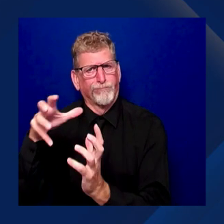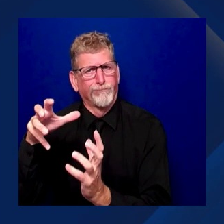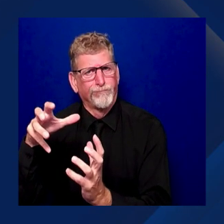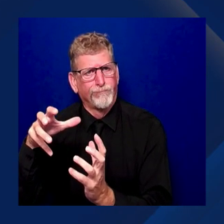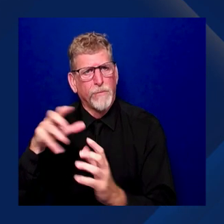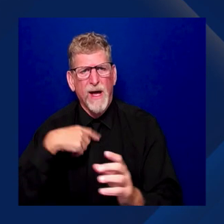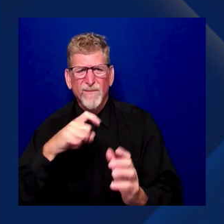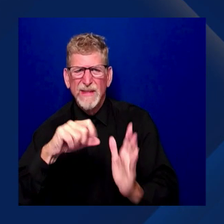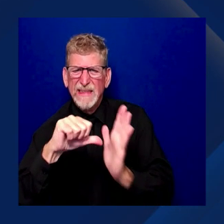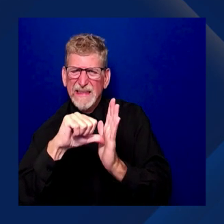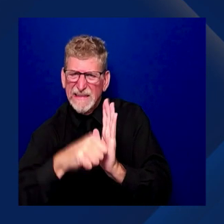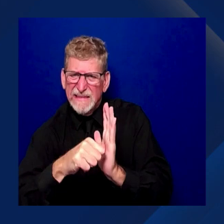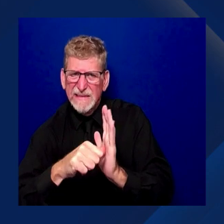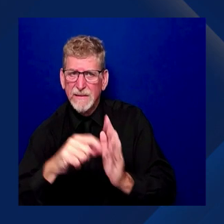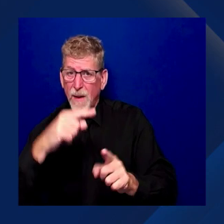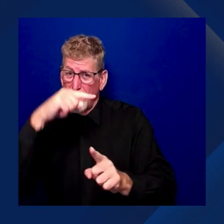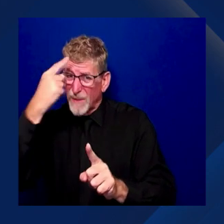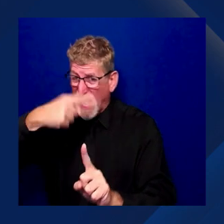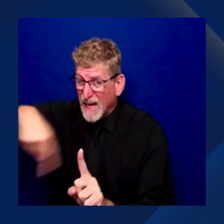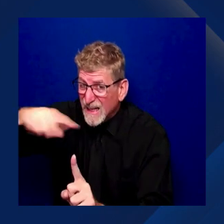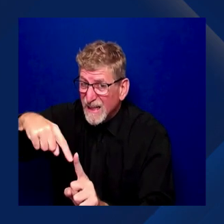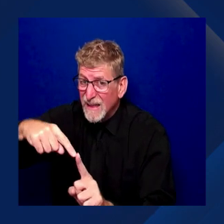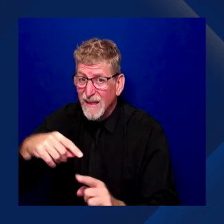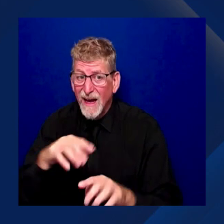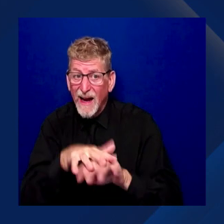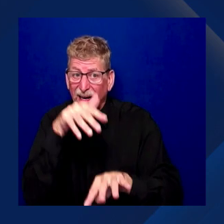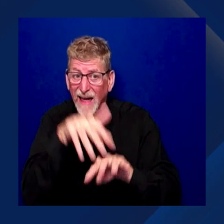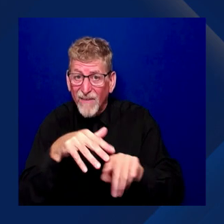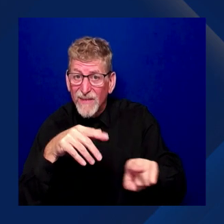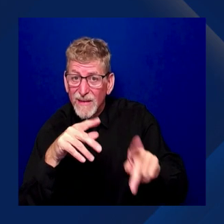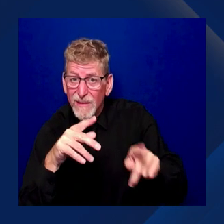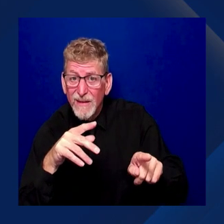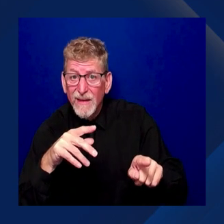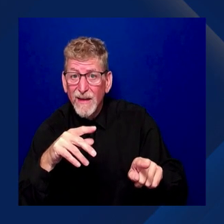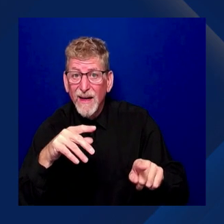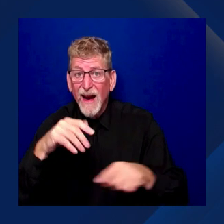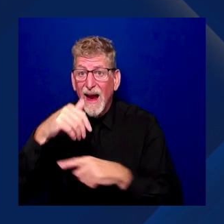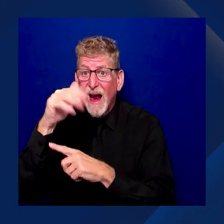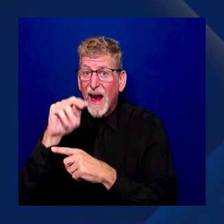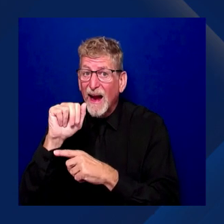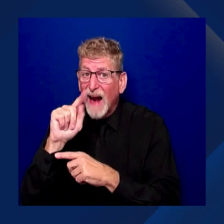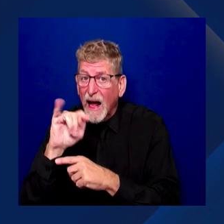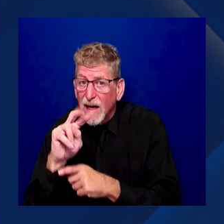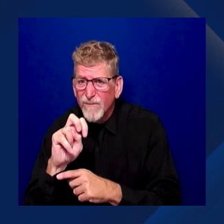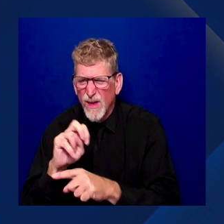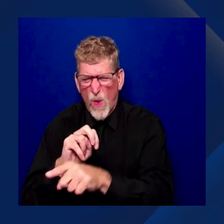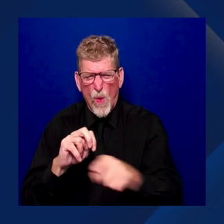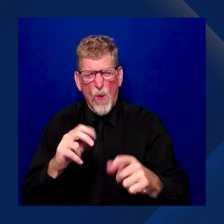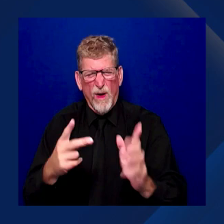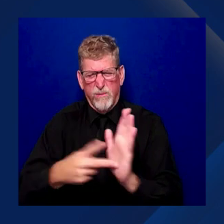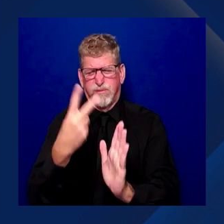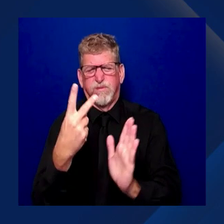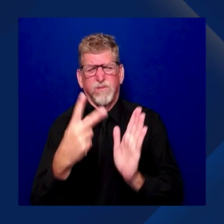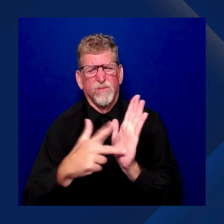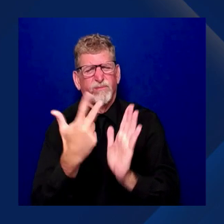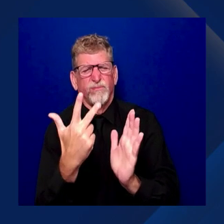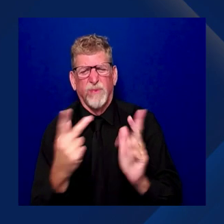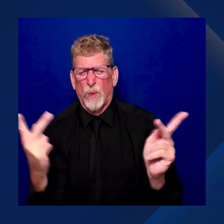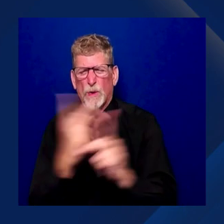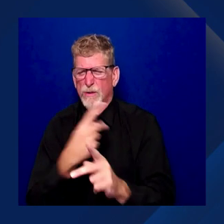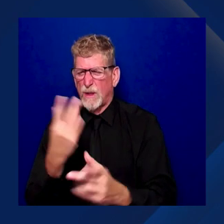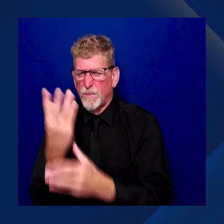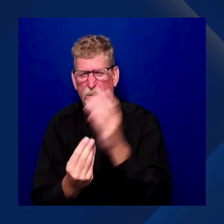are 2 to 3 times more likely to die in pregnancy-related causes than white women. And similar